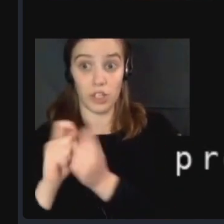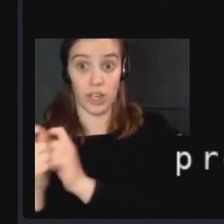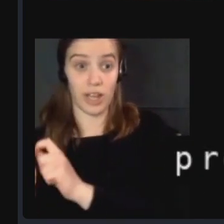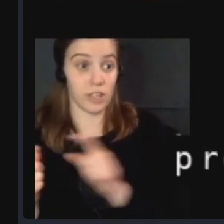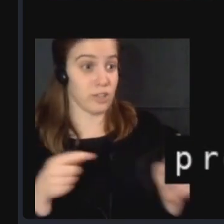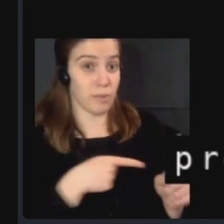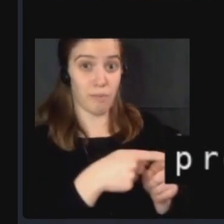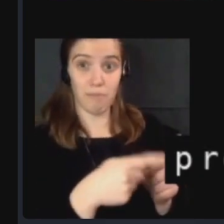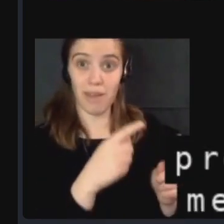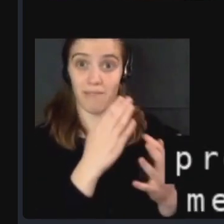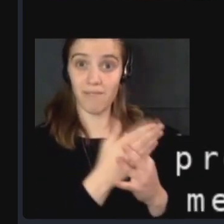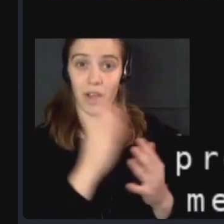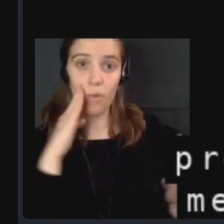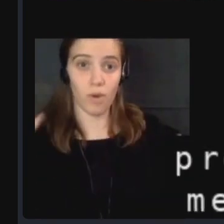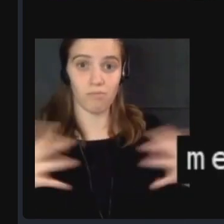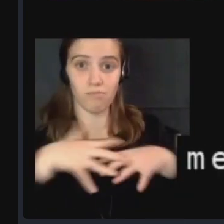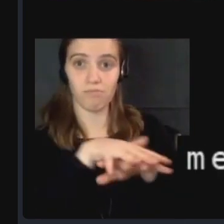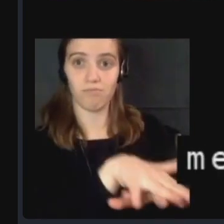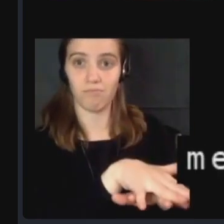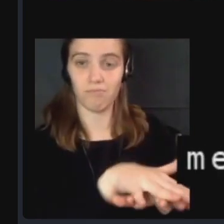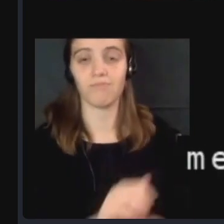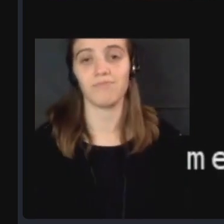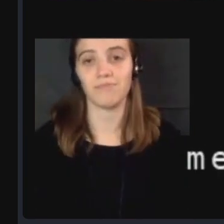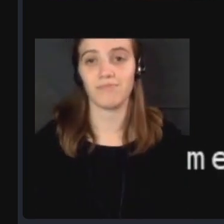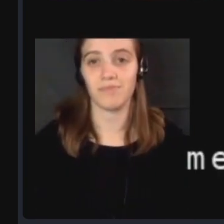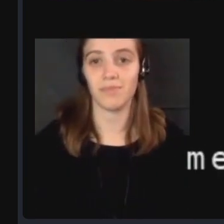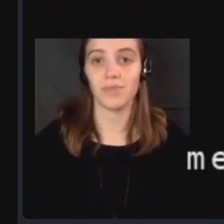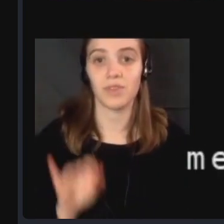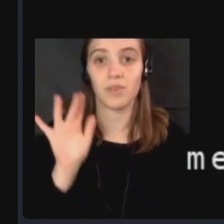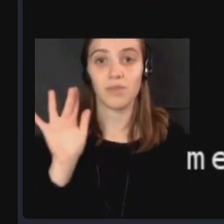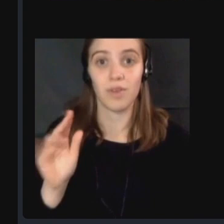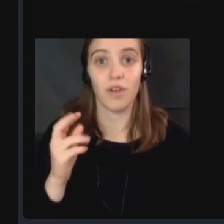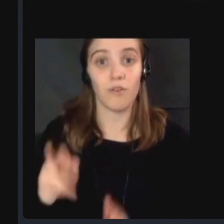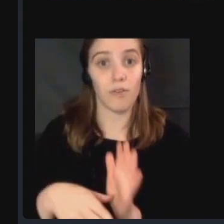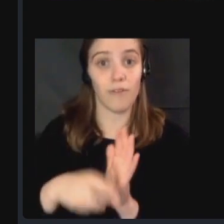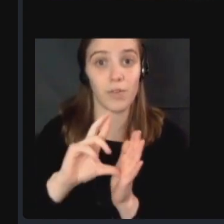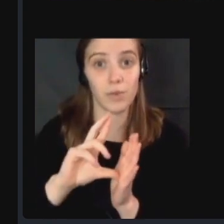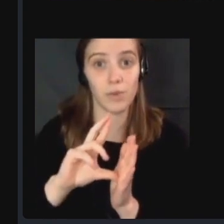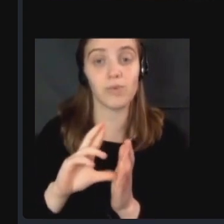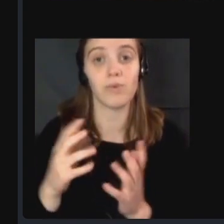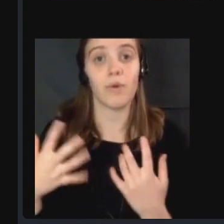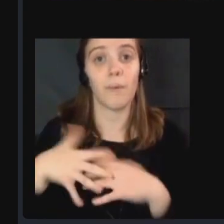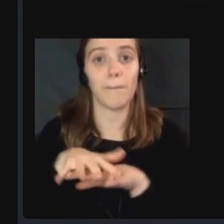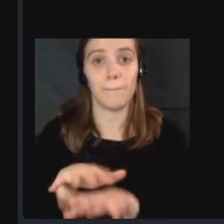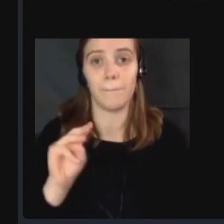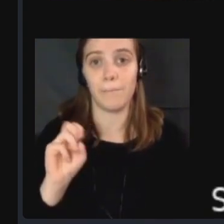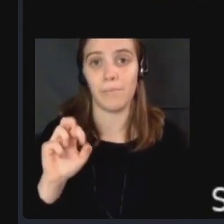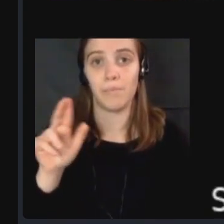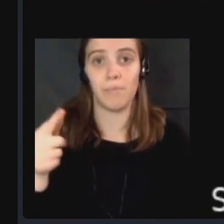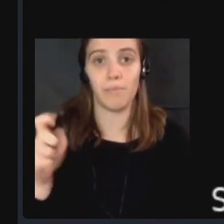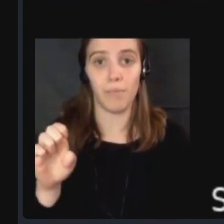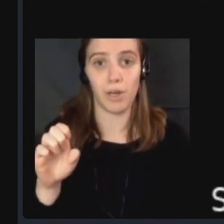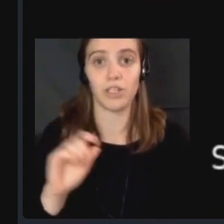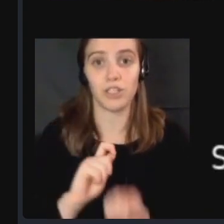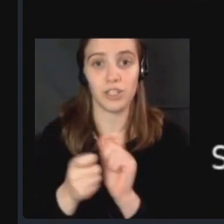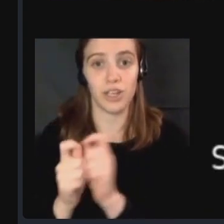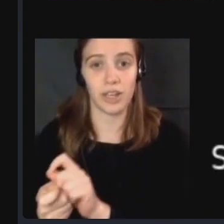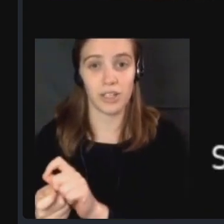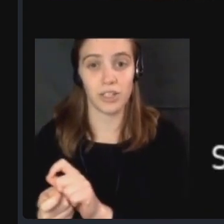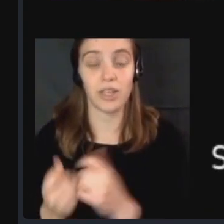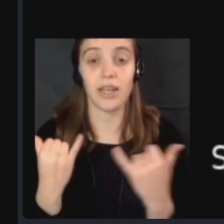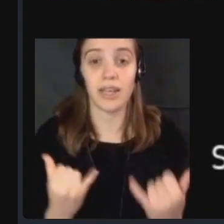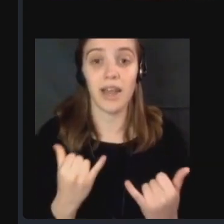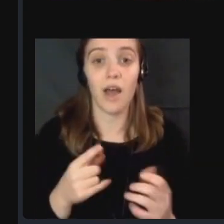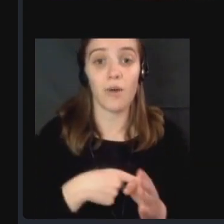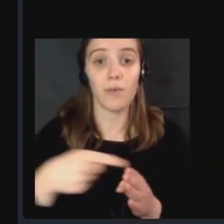file. Et le petit merge, bien sûr. I will press Review and Merge Changes. Oh. And now the main file is only impacted when a